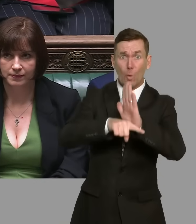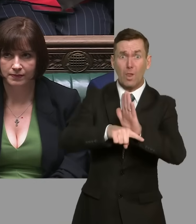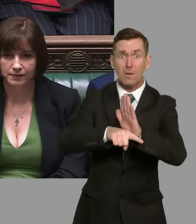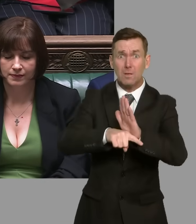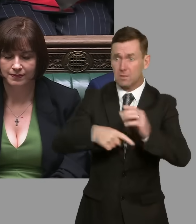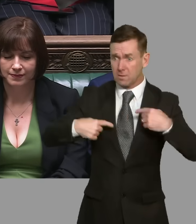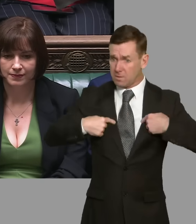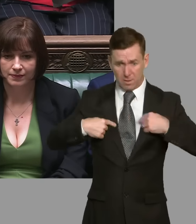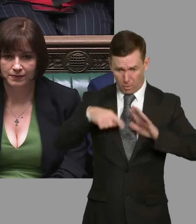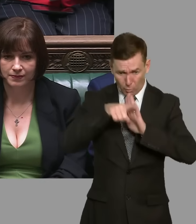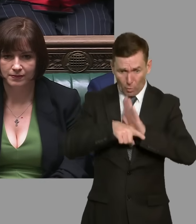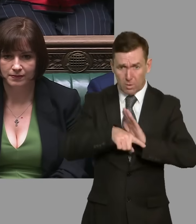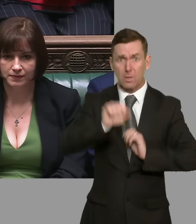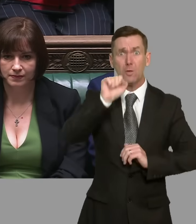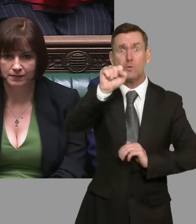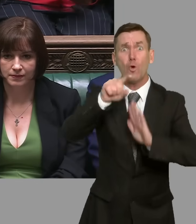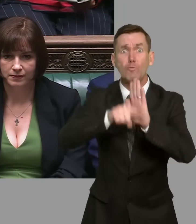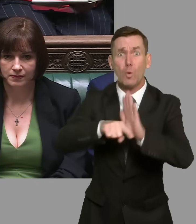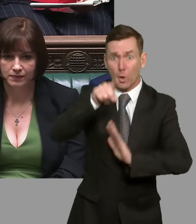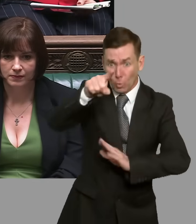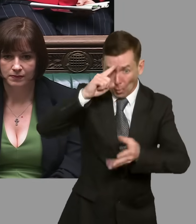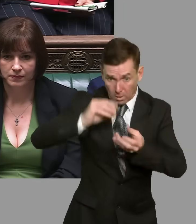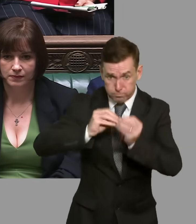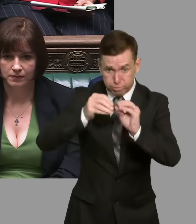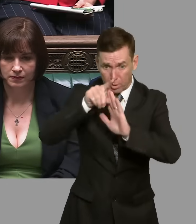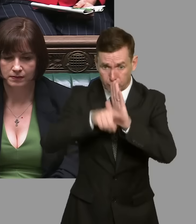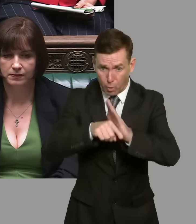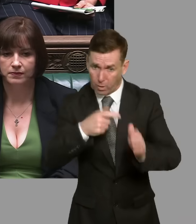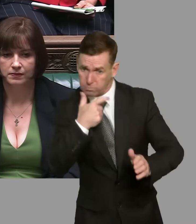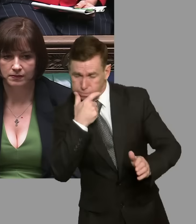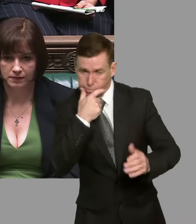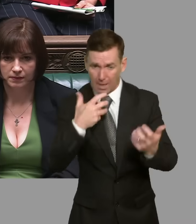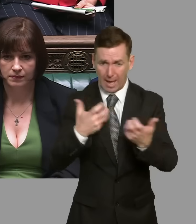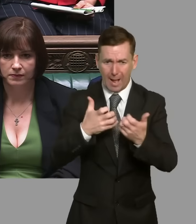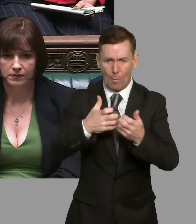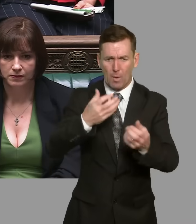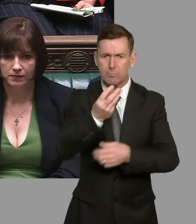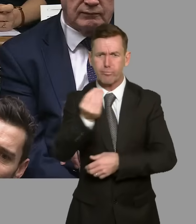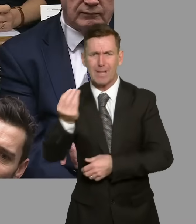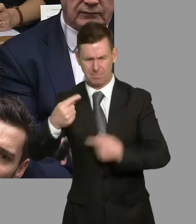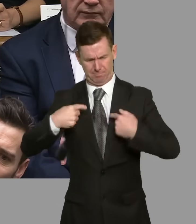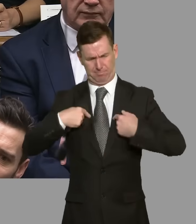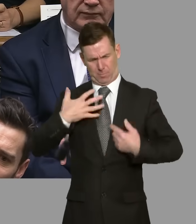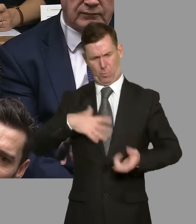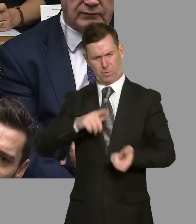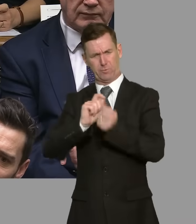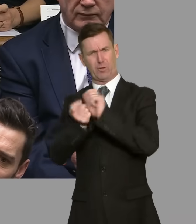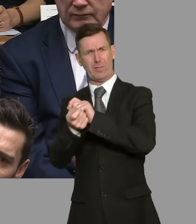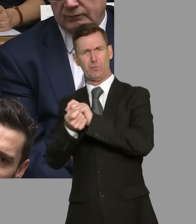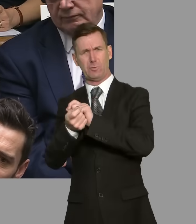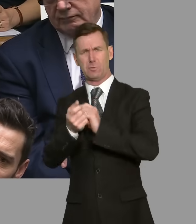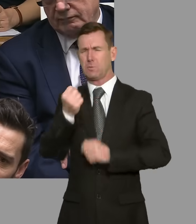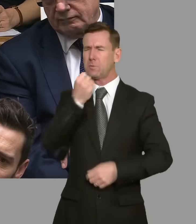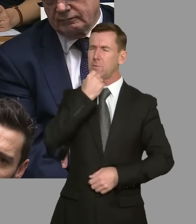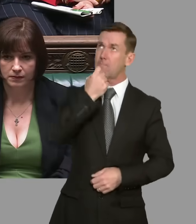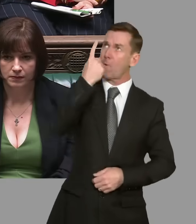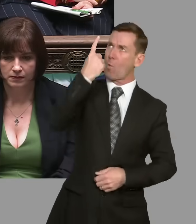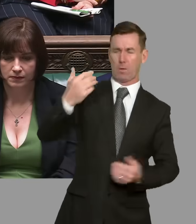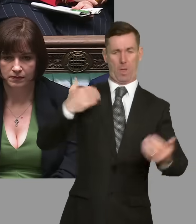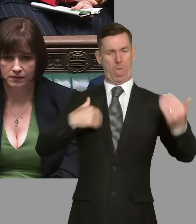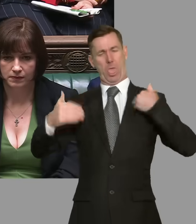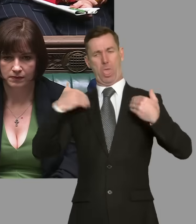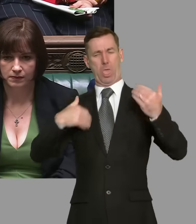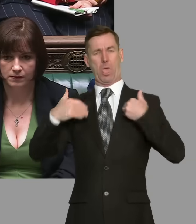it. Special educational needs is probably raised with me more than any other issue in this House. We're proposing reforms. The issue